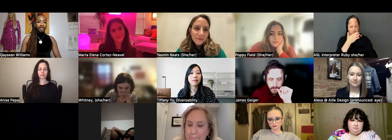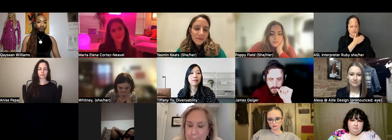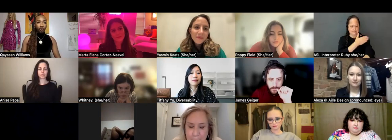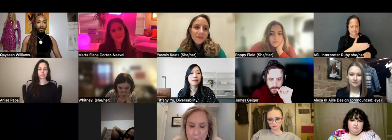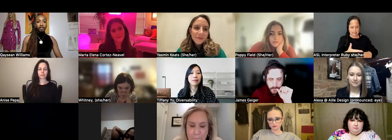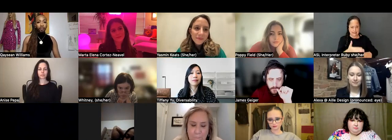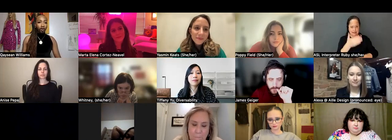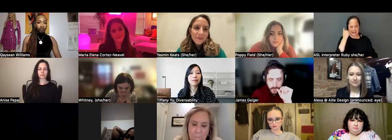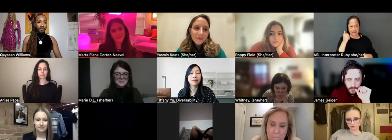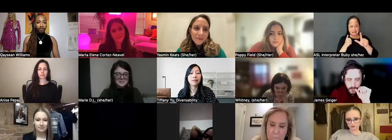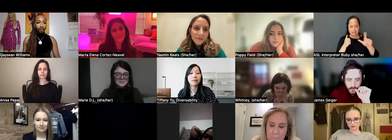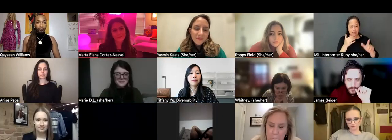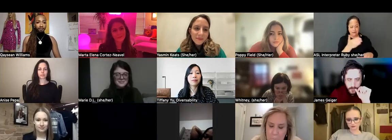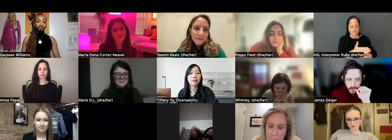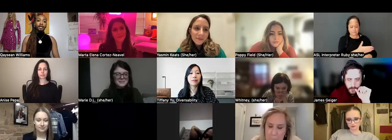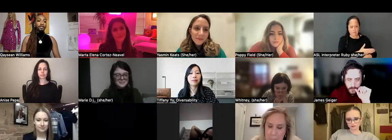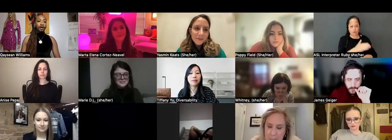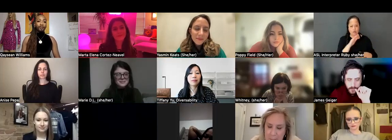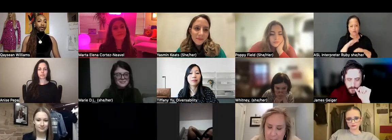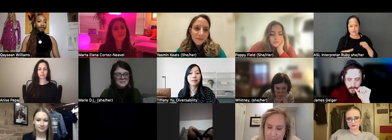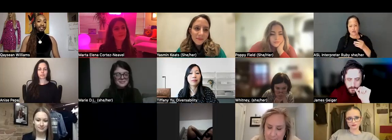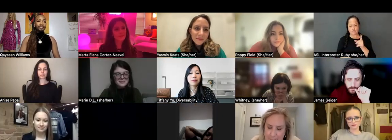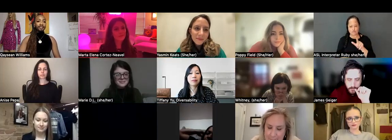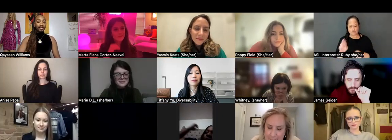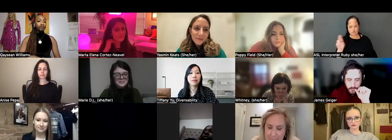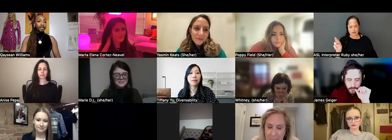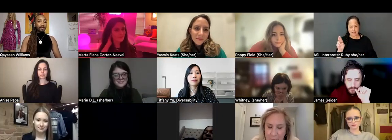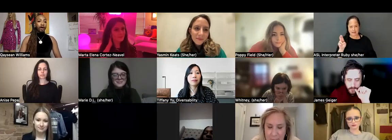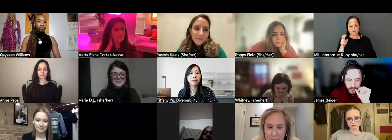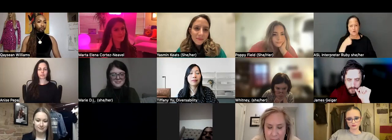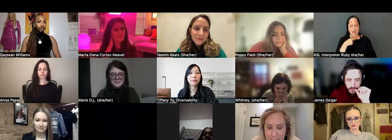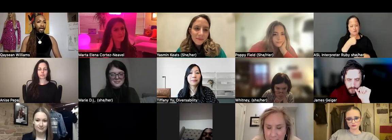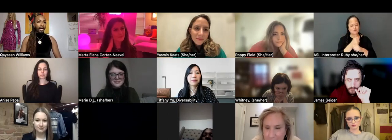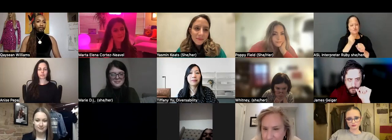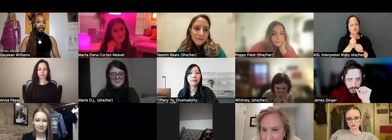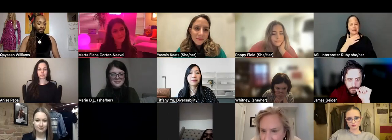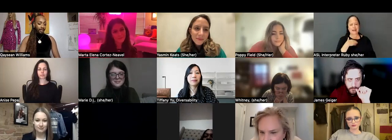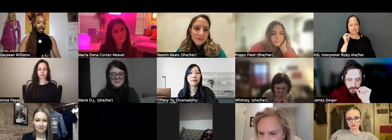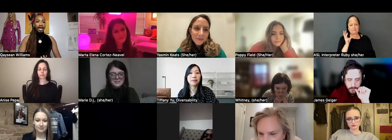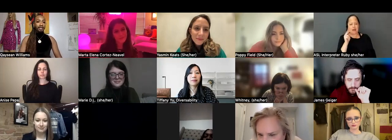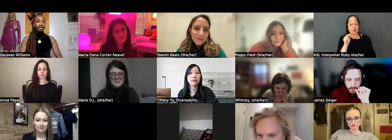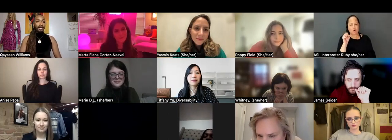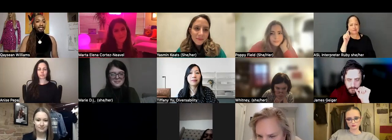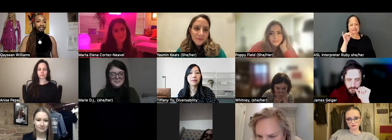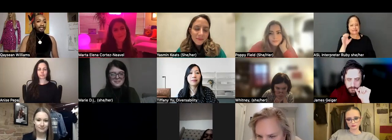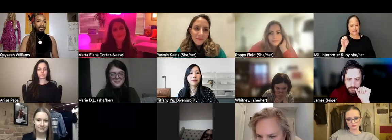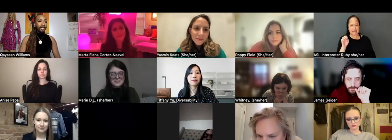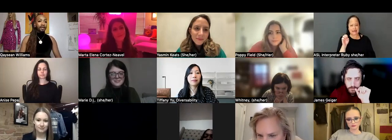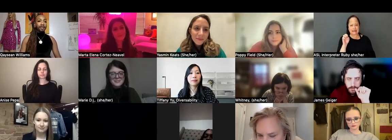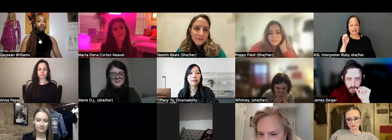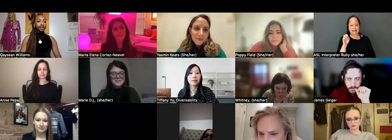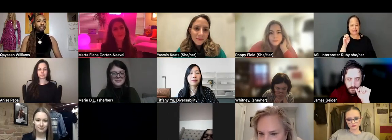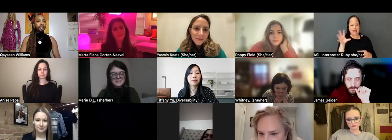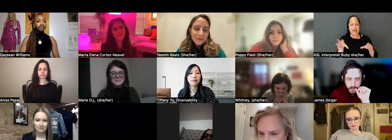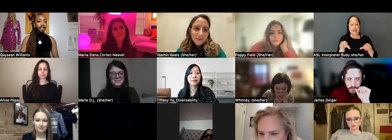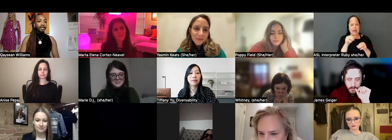because my left arm is smaller than my right arm. So I was always kind of creating my own style and adding elastic to kind of